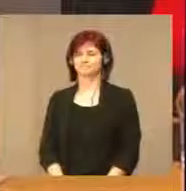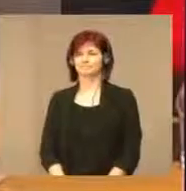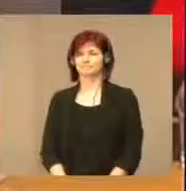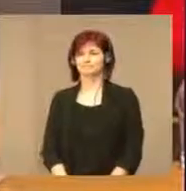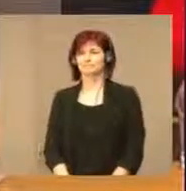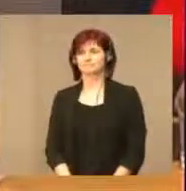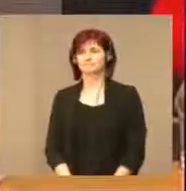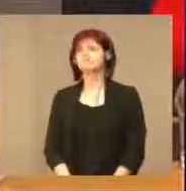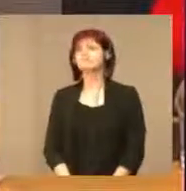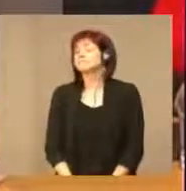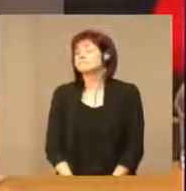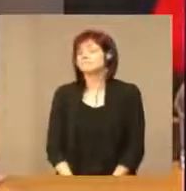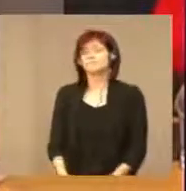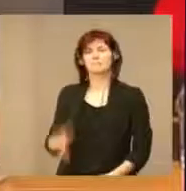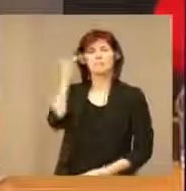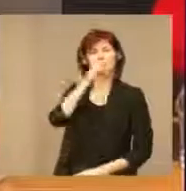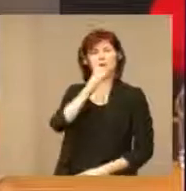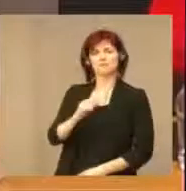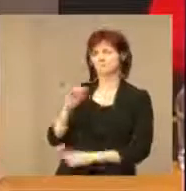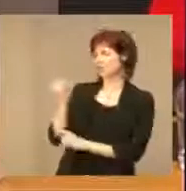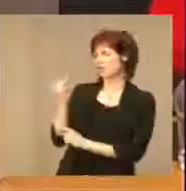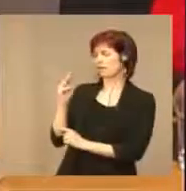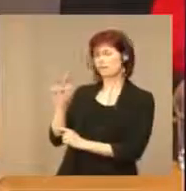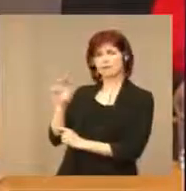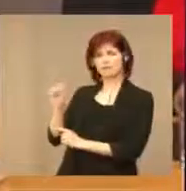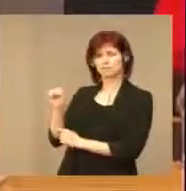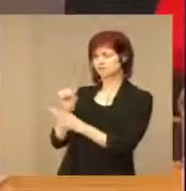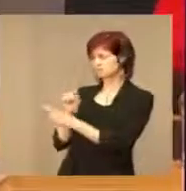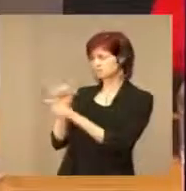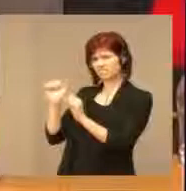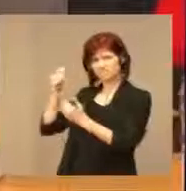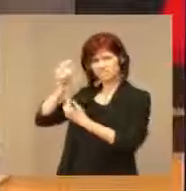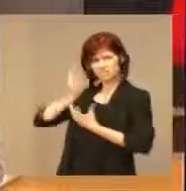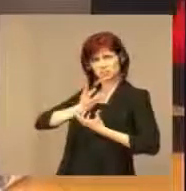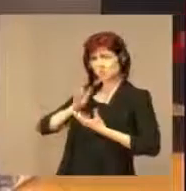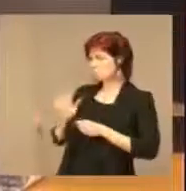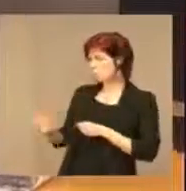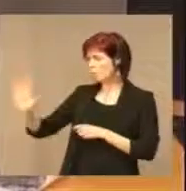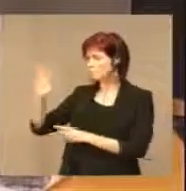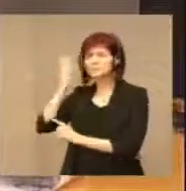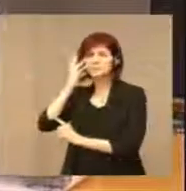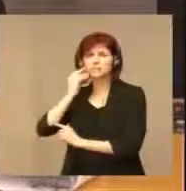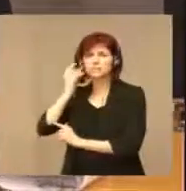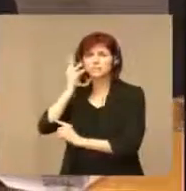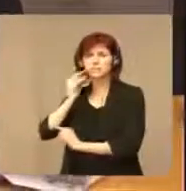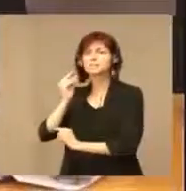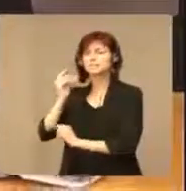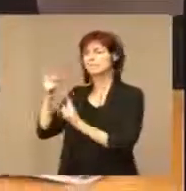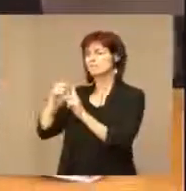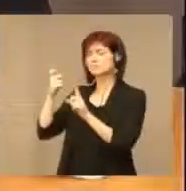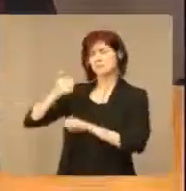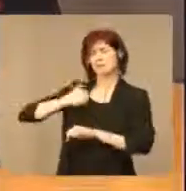So James, maybe you can, while we're waiting, if you can tell us some more about what you heard nationally in your